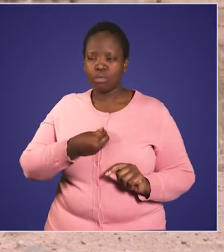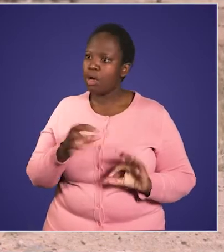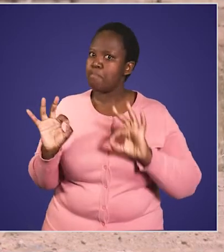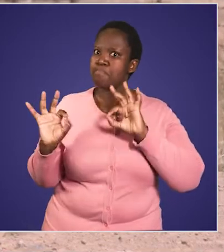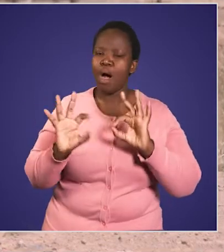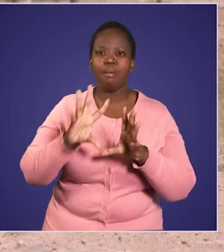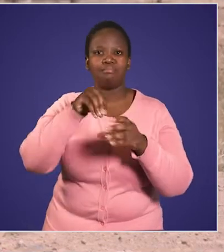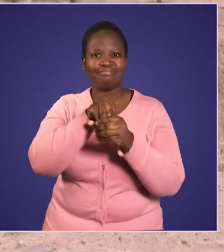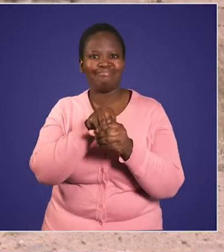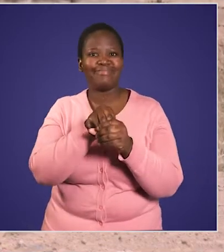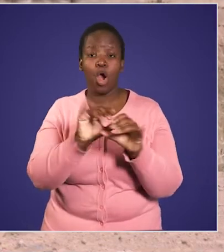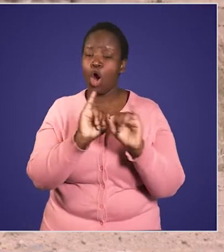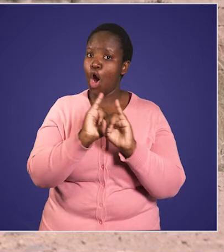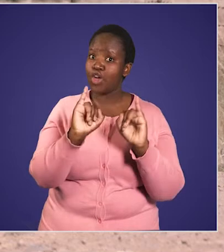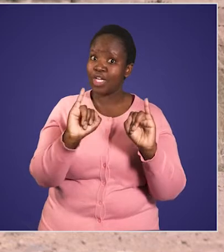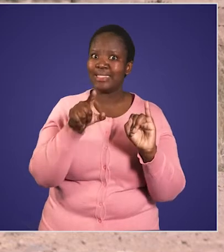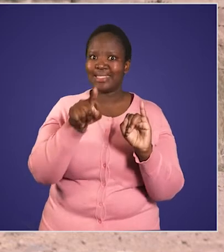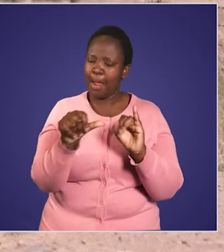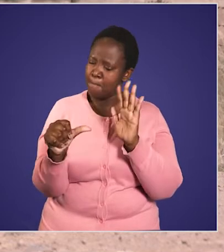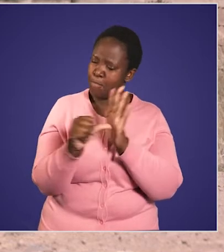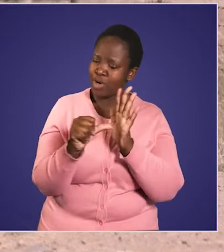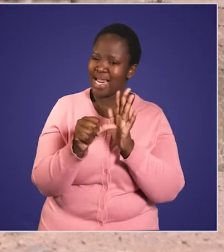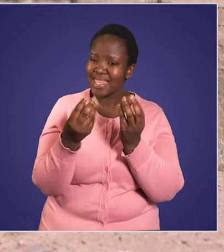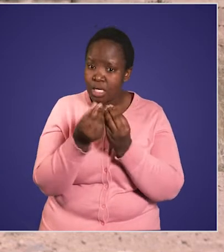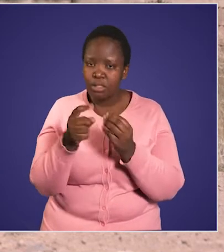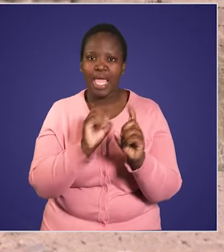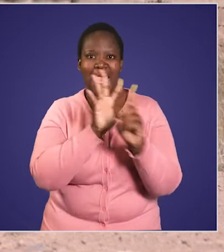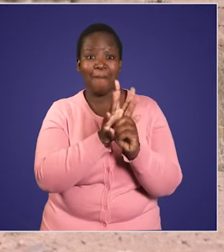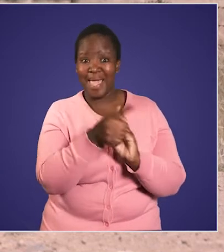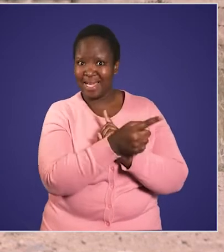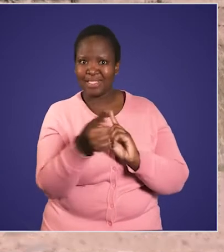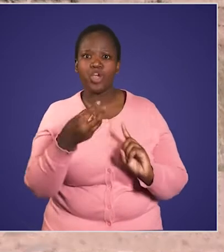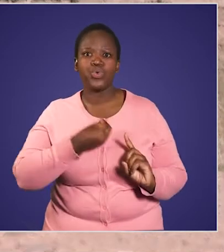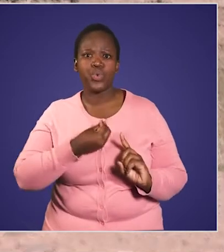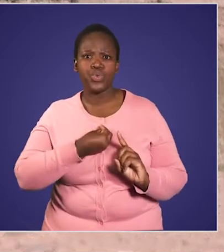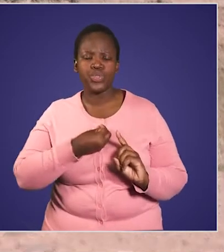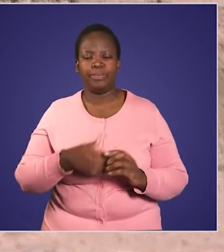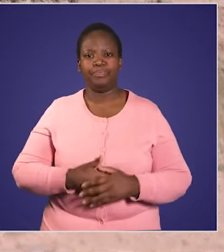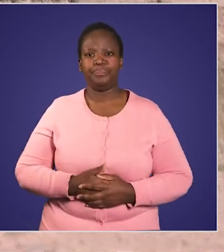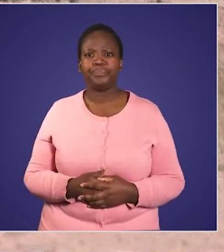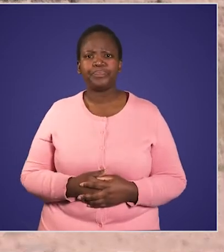participation and agency in the matters that impact them most. It's